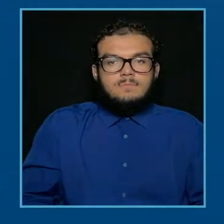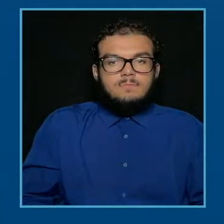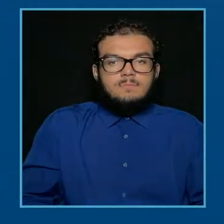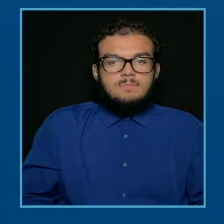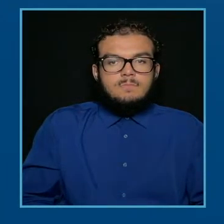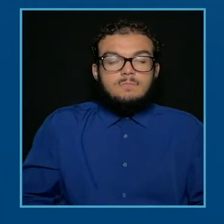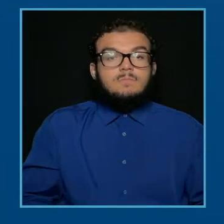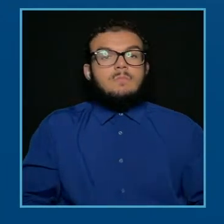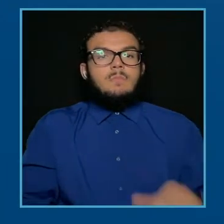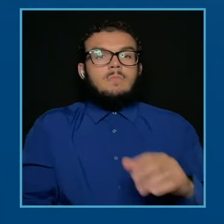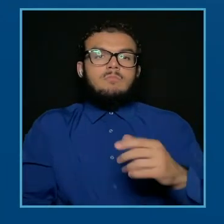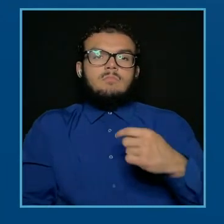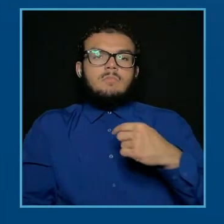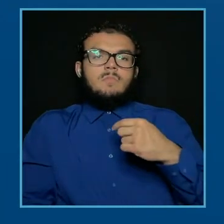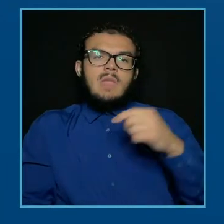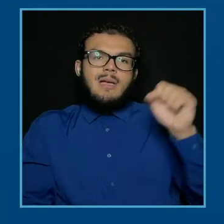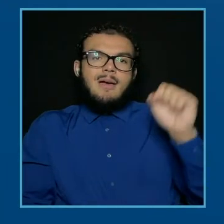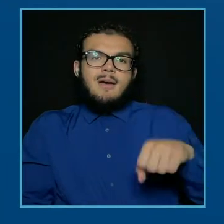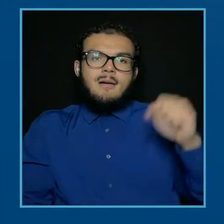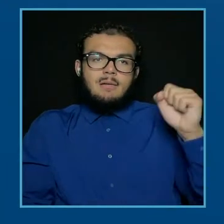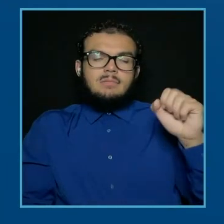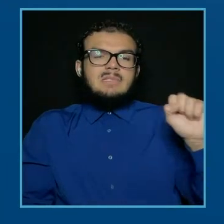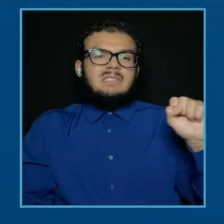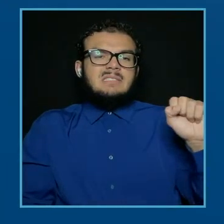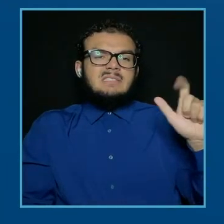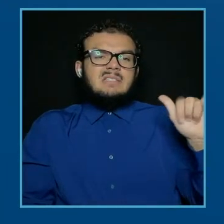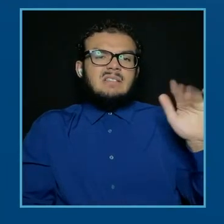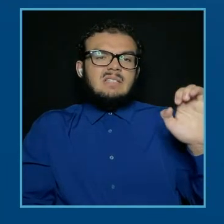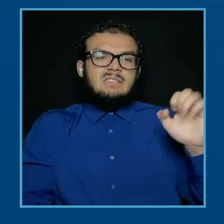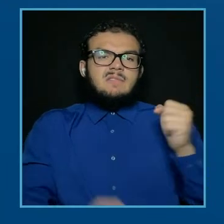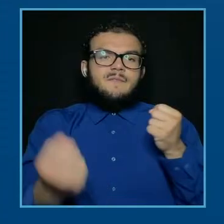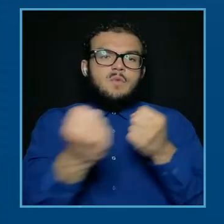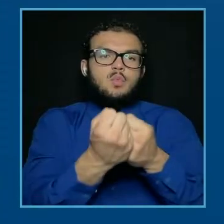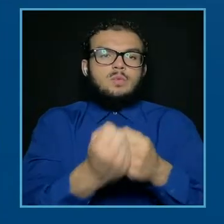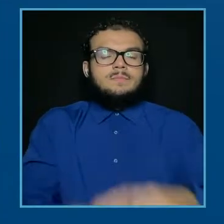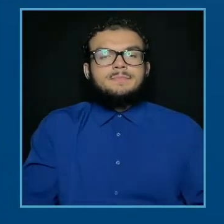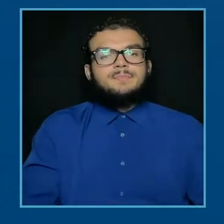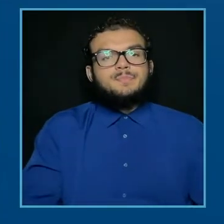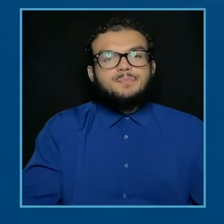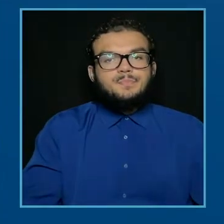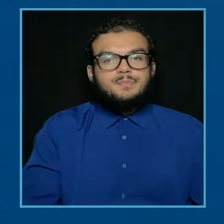Aye. Ms. Solis votes for.